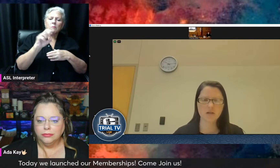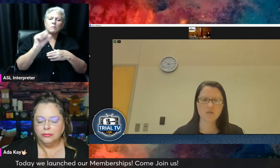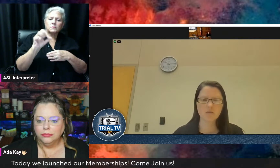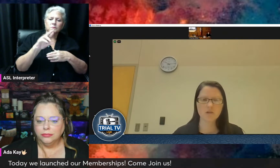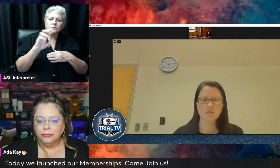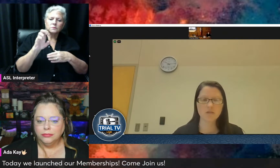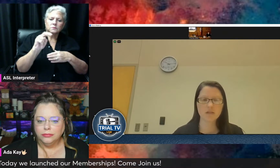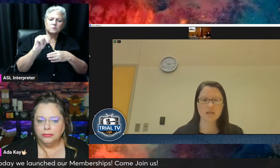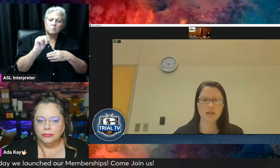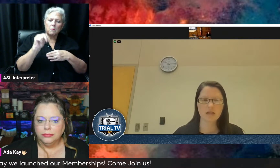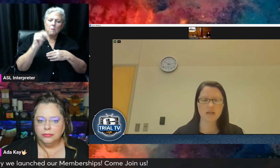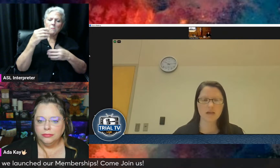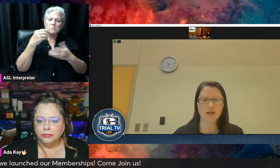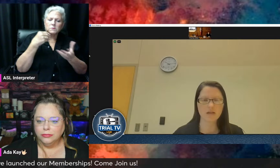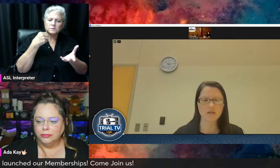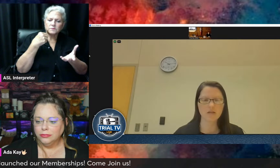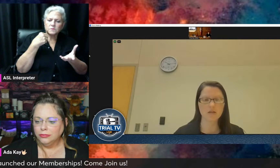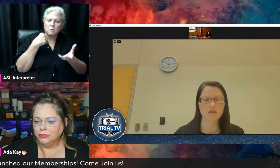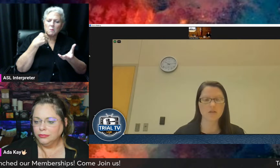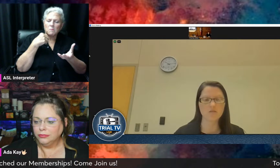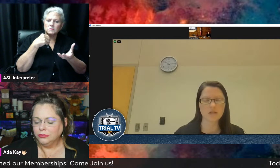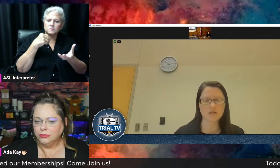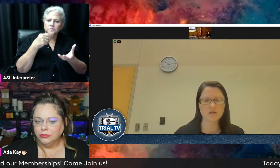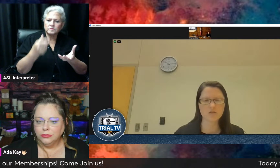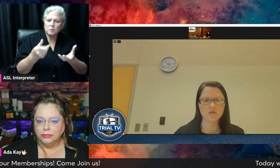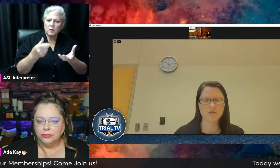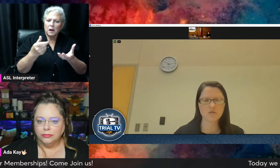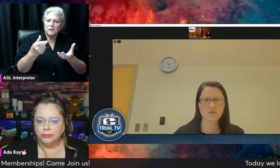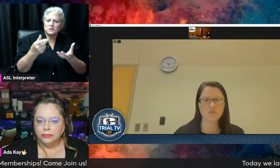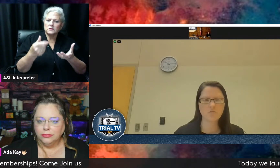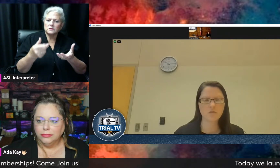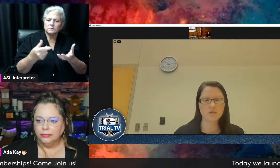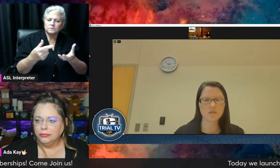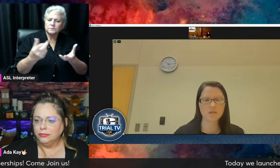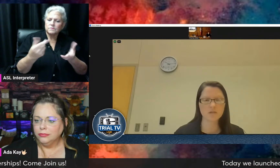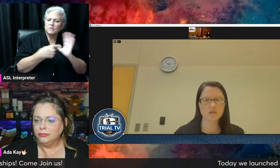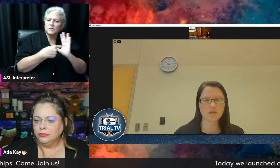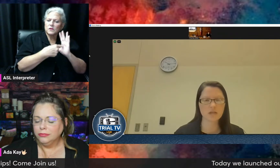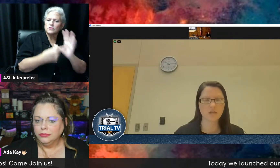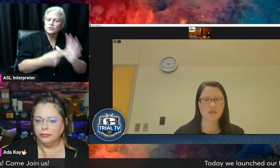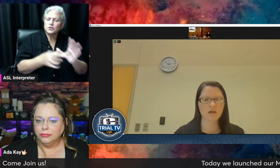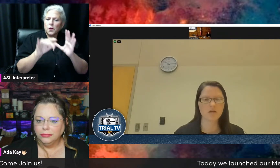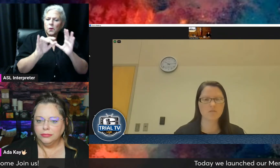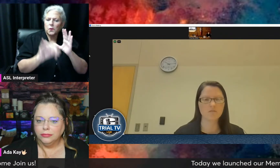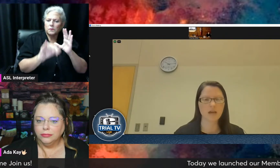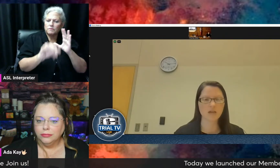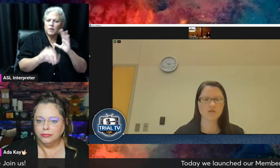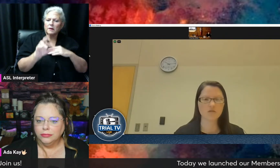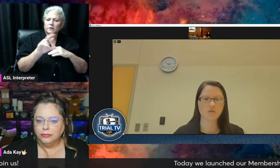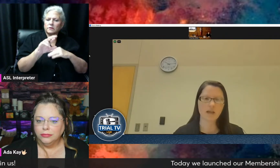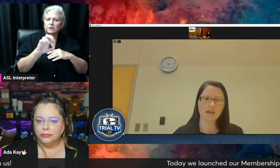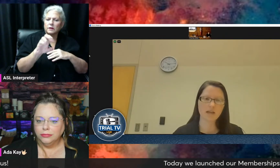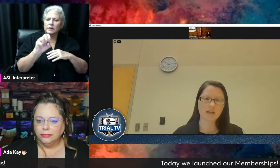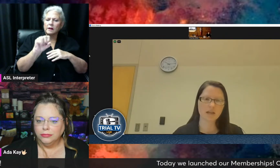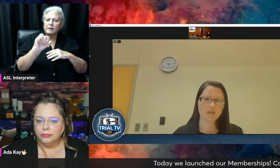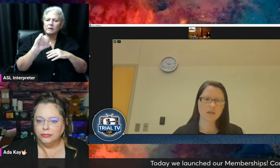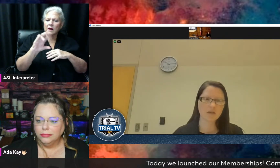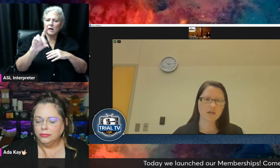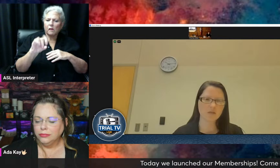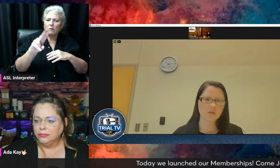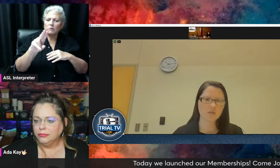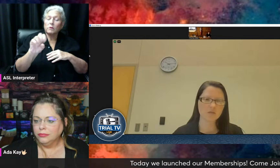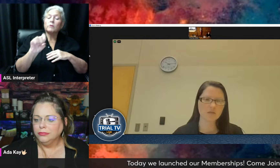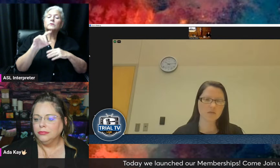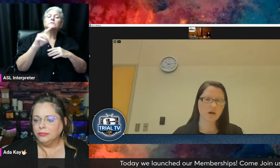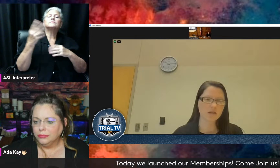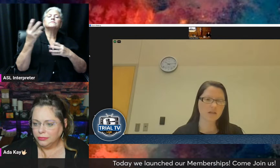areas, which would indicate that the residue was potentially extra wet at the time that